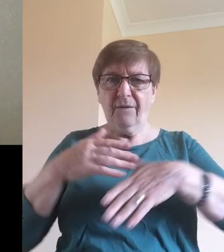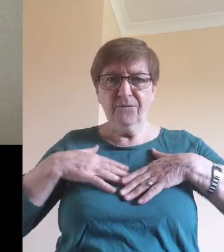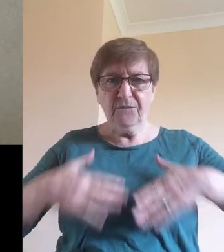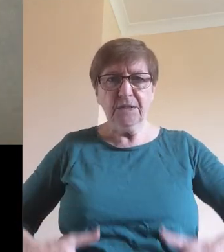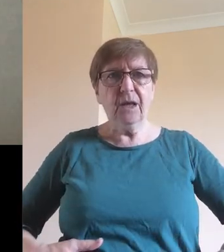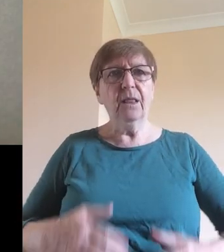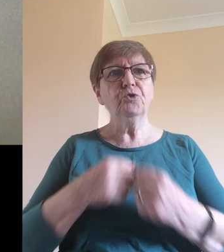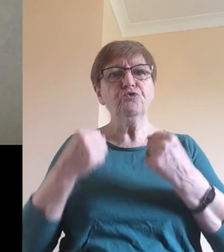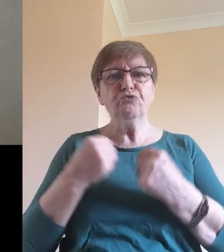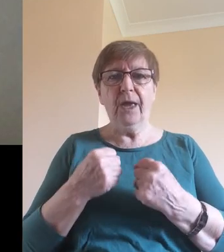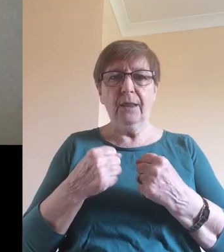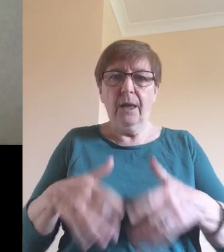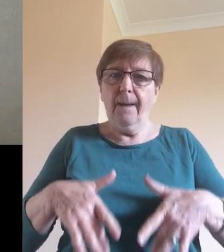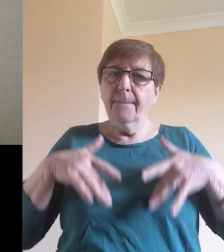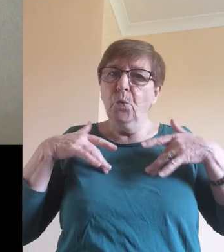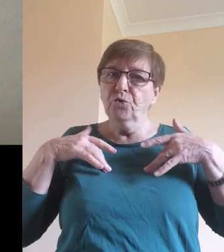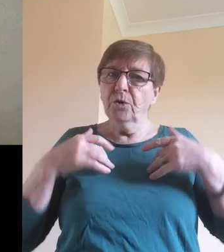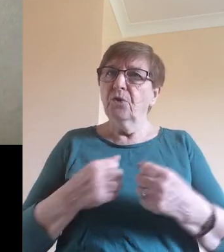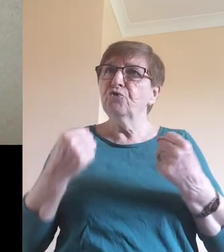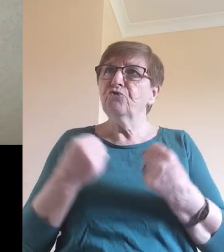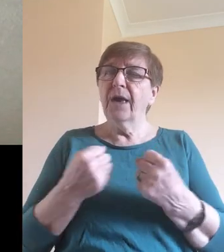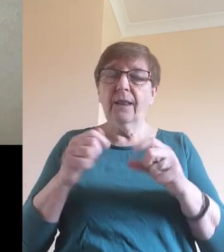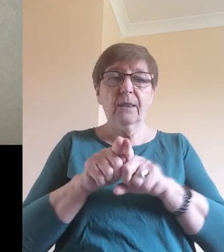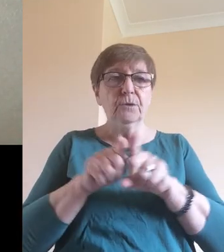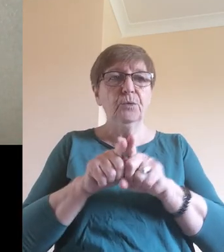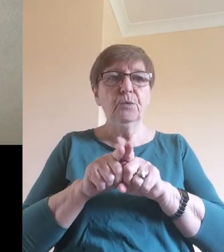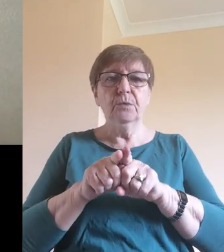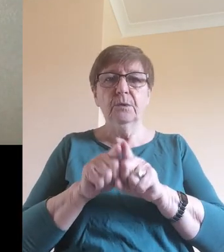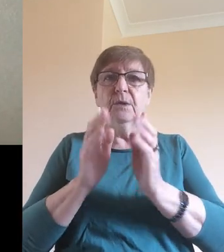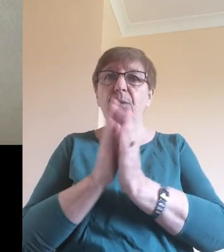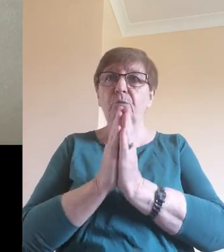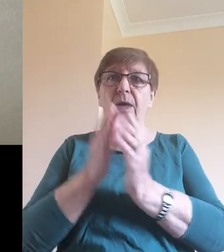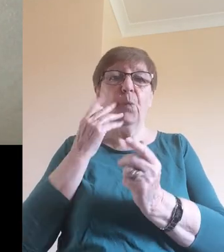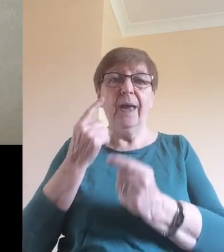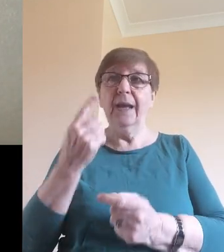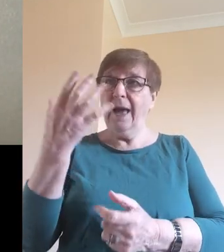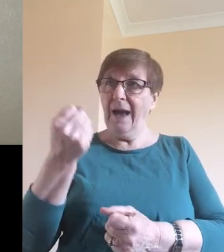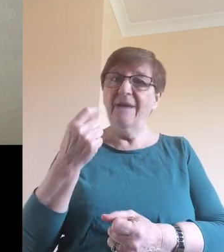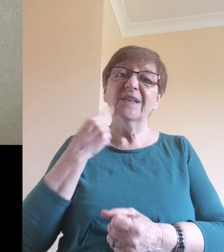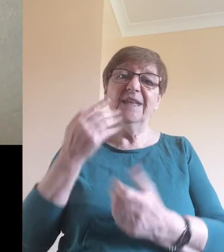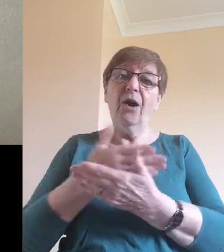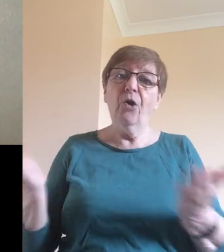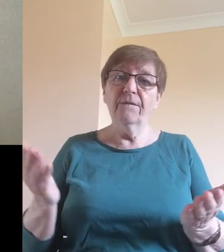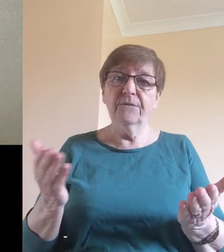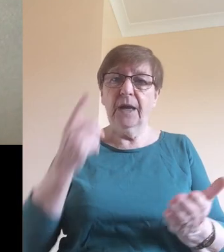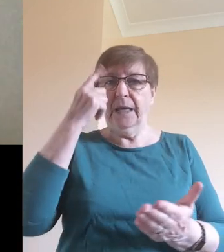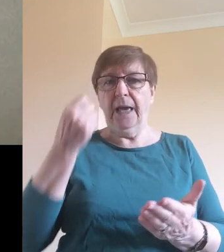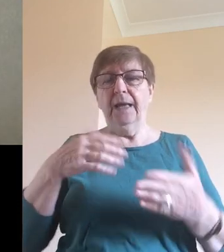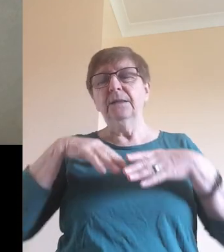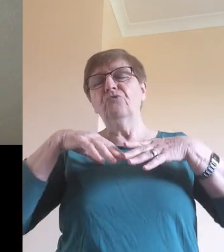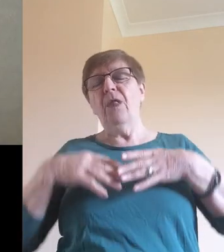strength, emotional strength too. I pray that in their days off, they might be able to